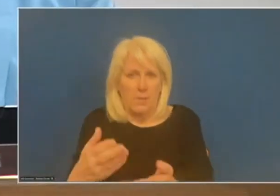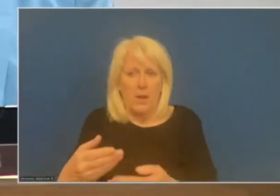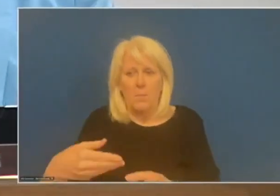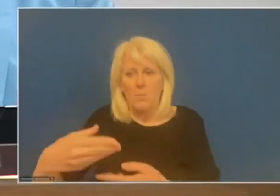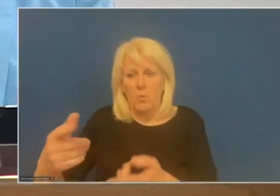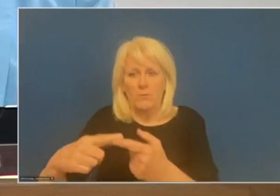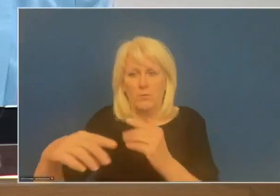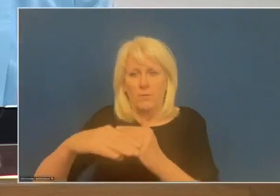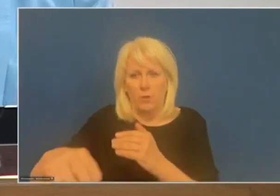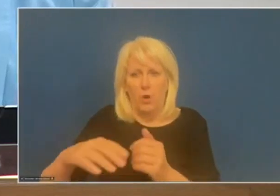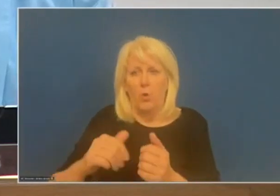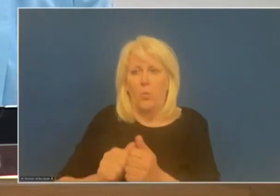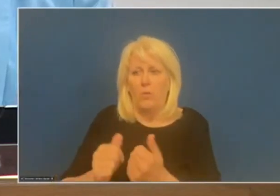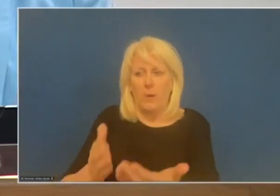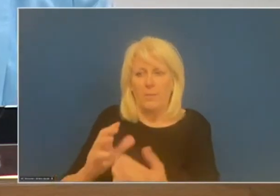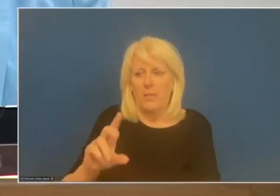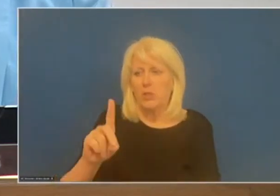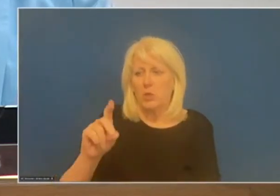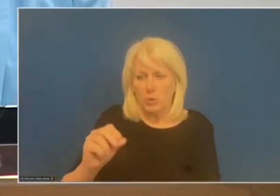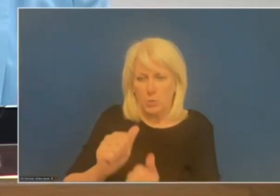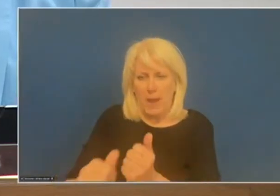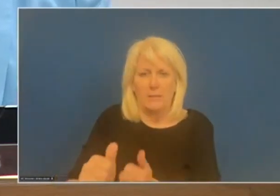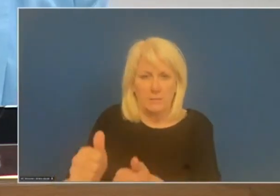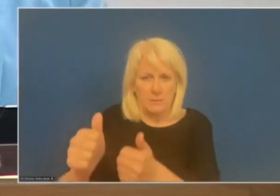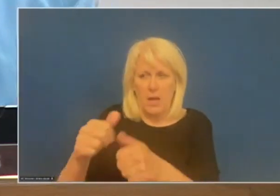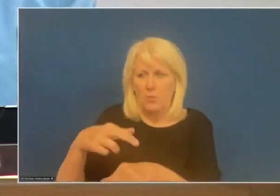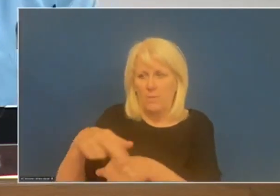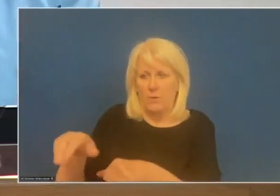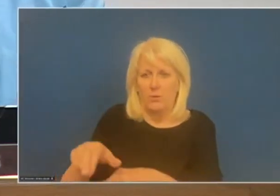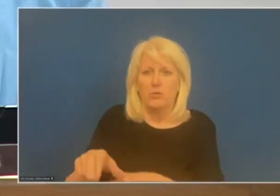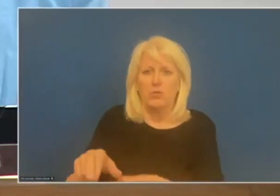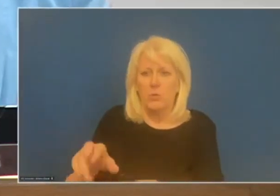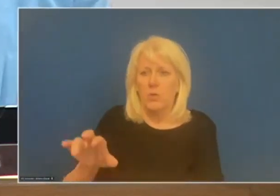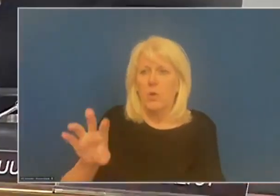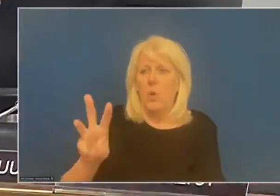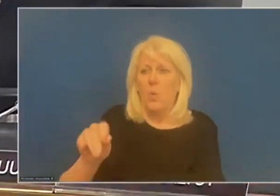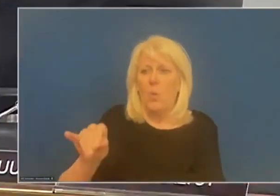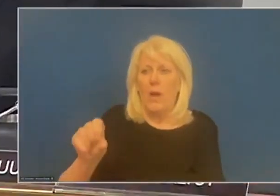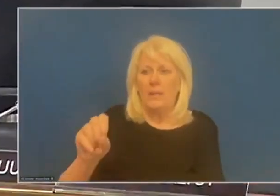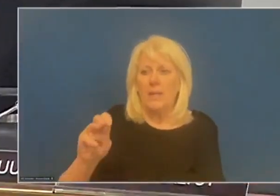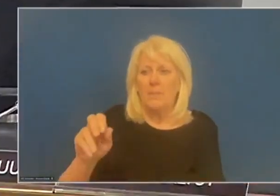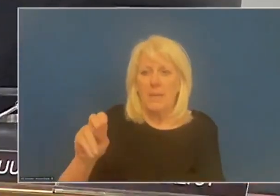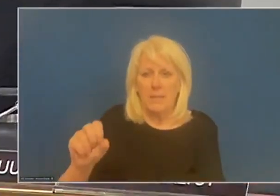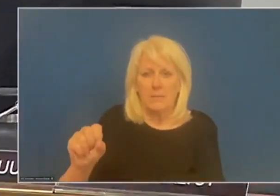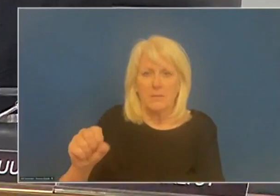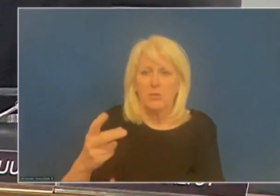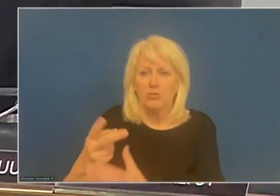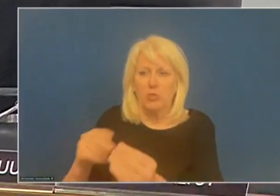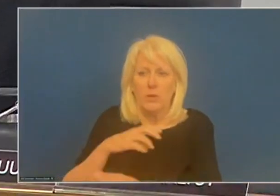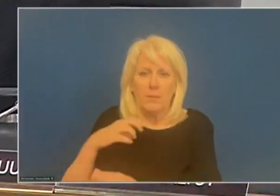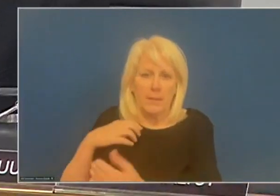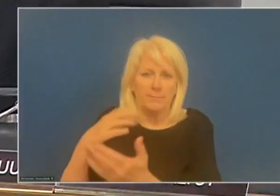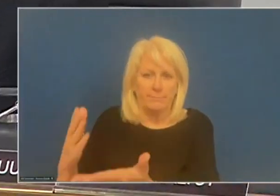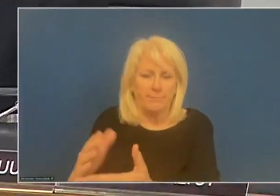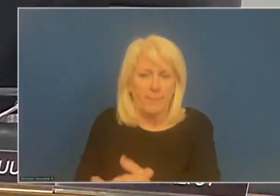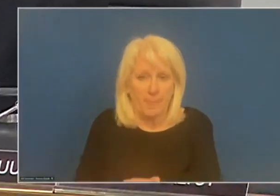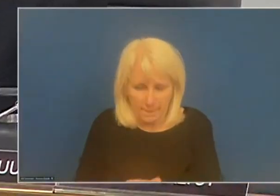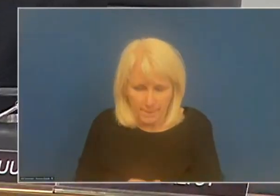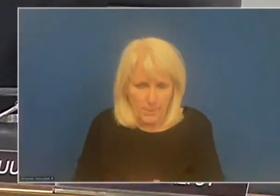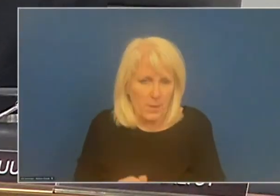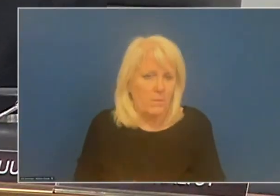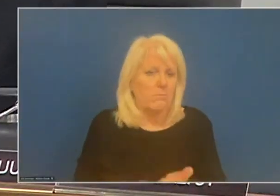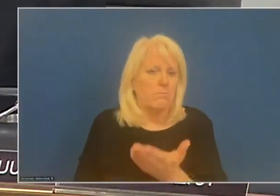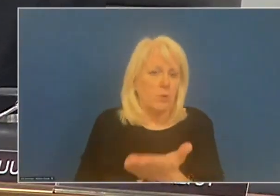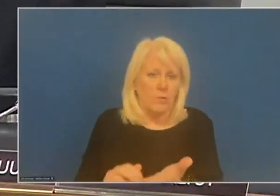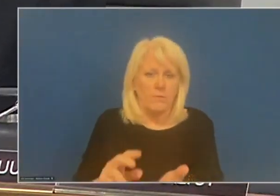pass recommendation and that the bill be referred to the Joint Committee on Ways and Means by prior reference. Vice Chair Nelson moves House Bill 2002